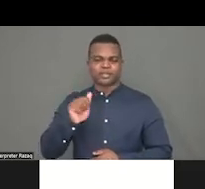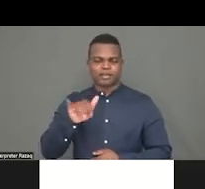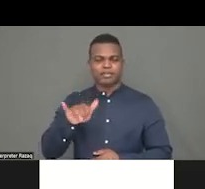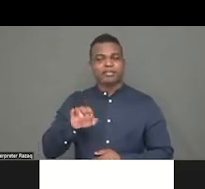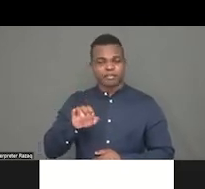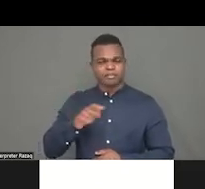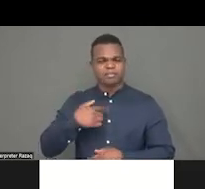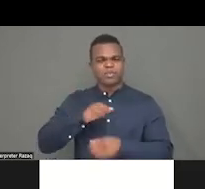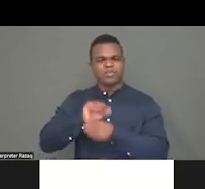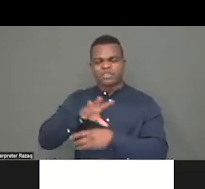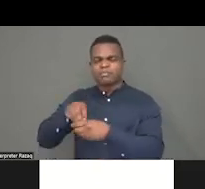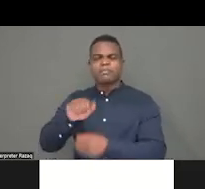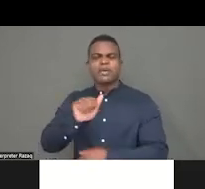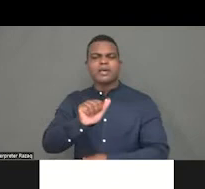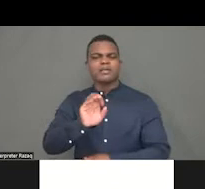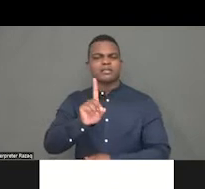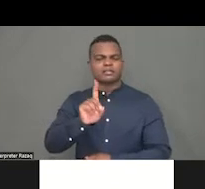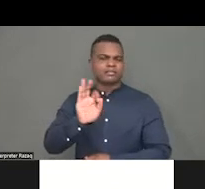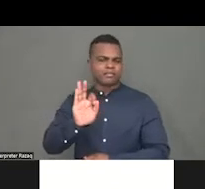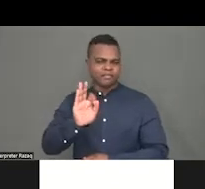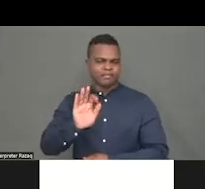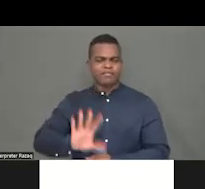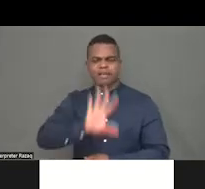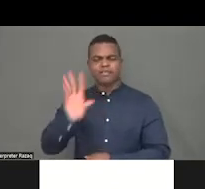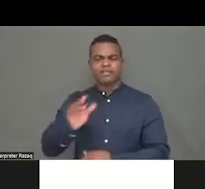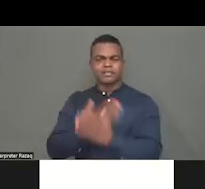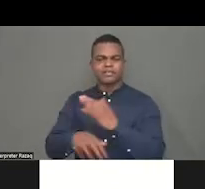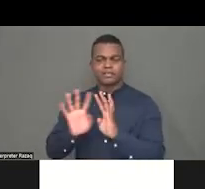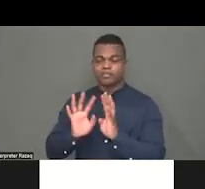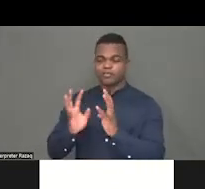continental setup forum.